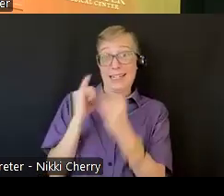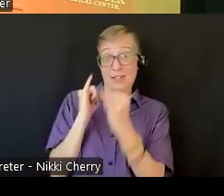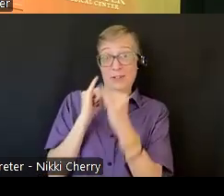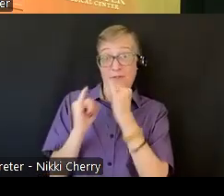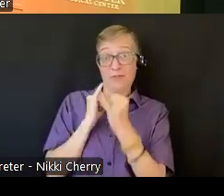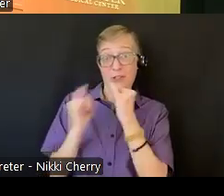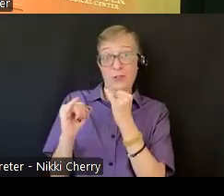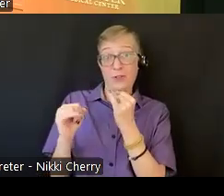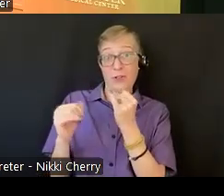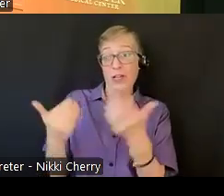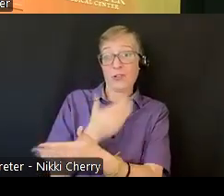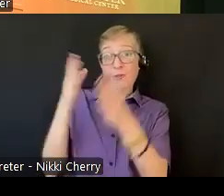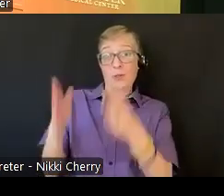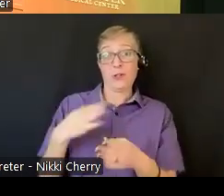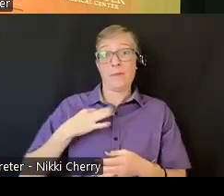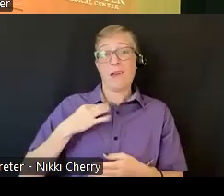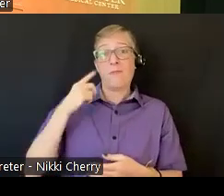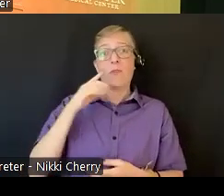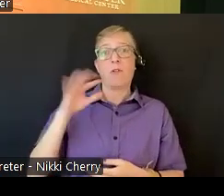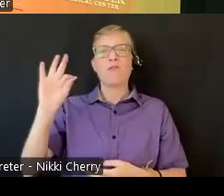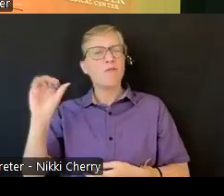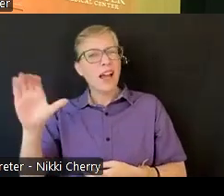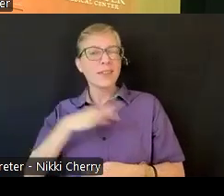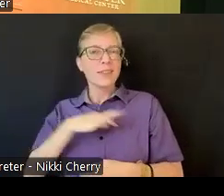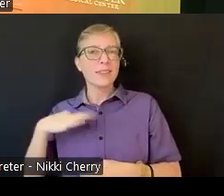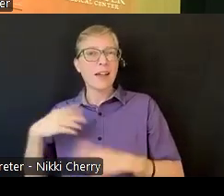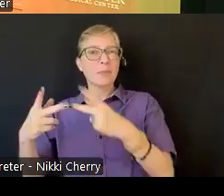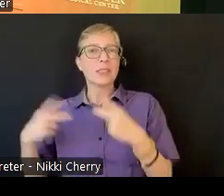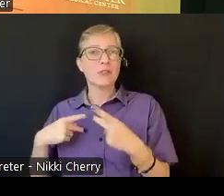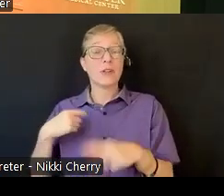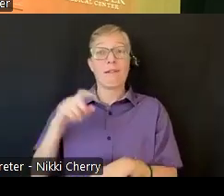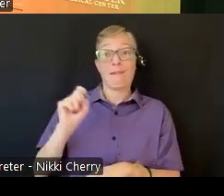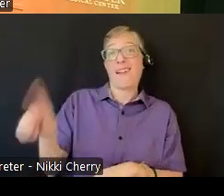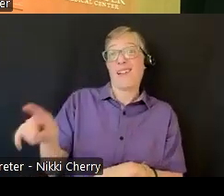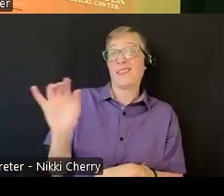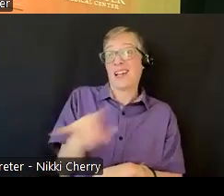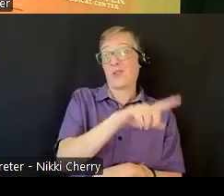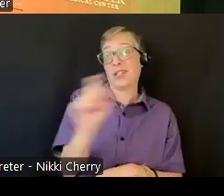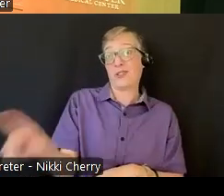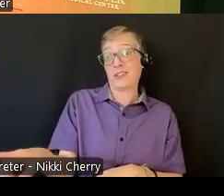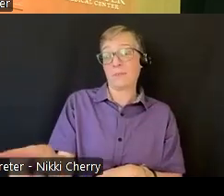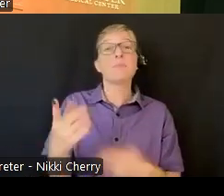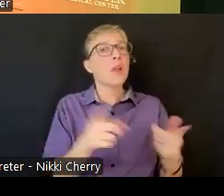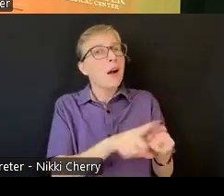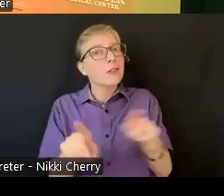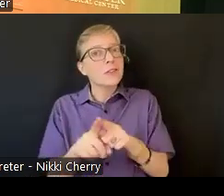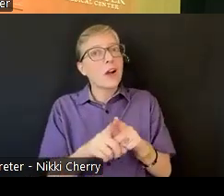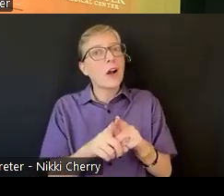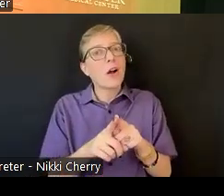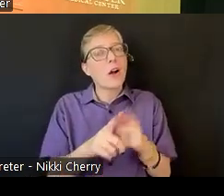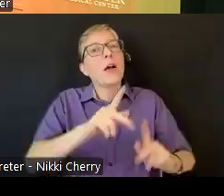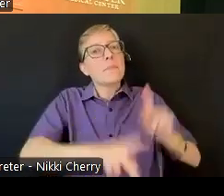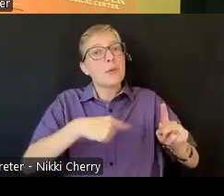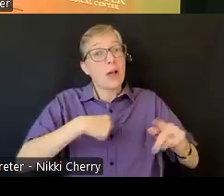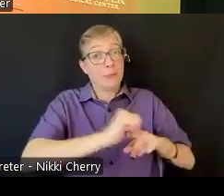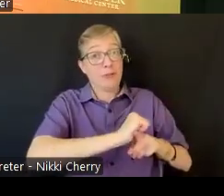for faculty or staff position. And sometimes I also ask the trainees as well, what do you like? What do you